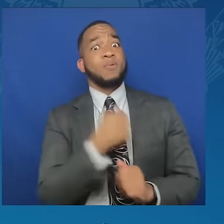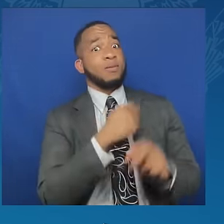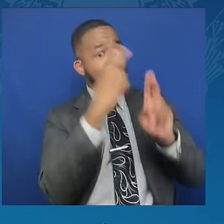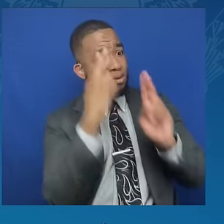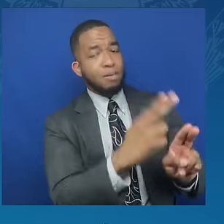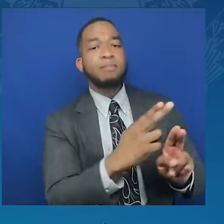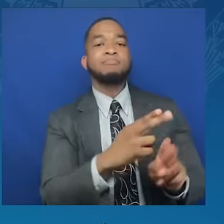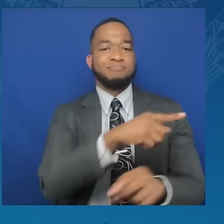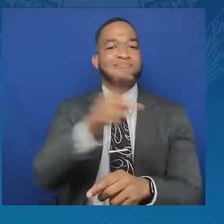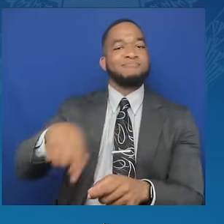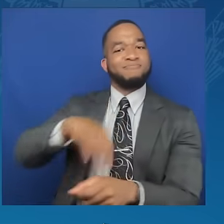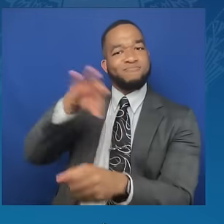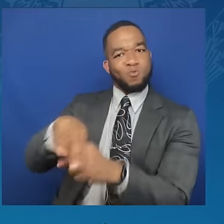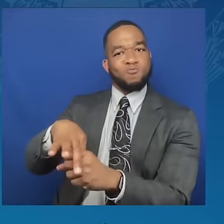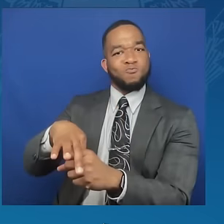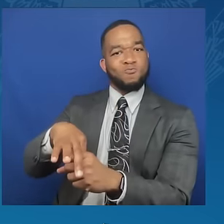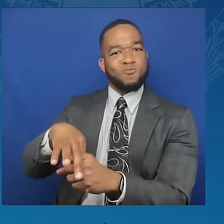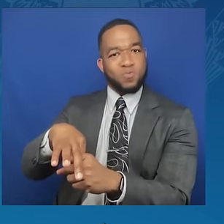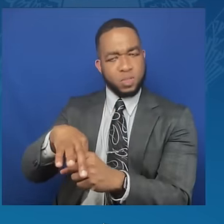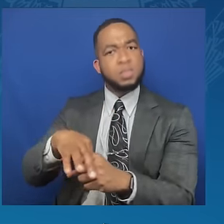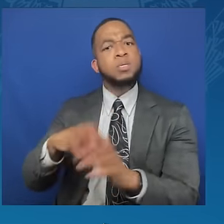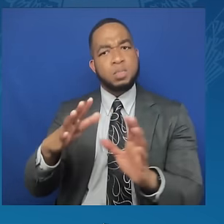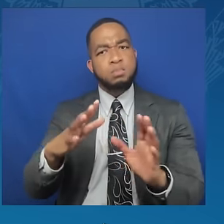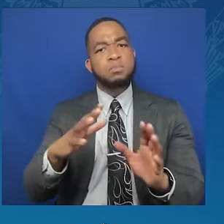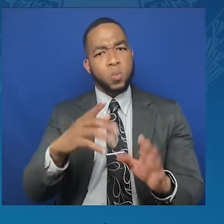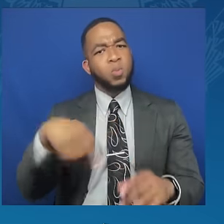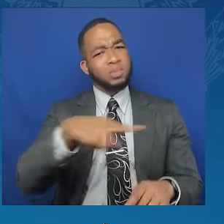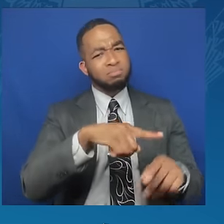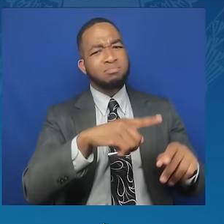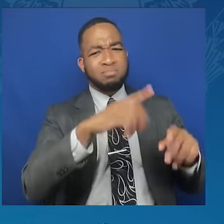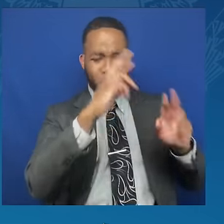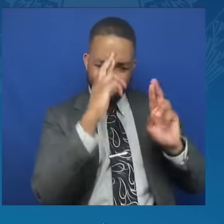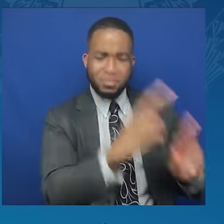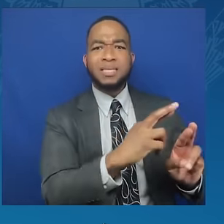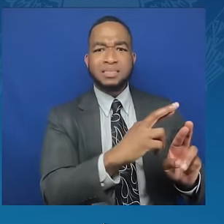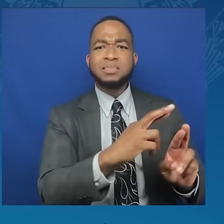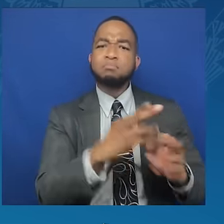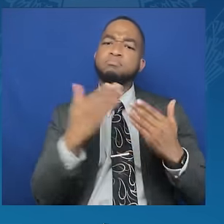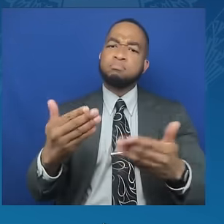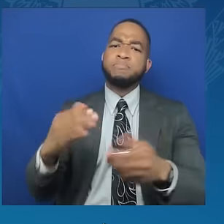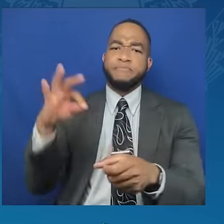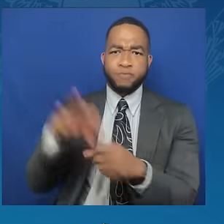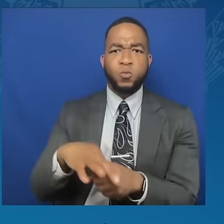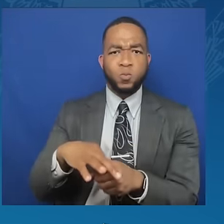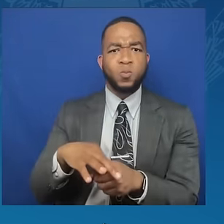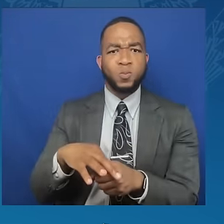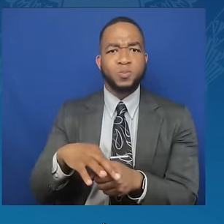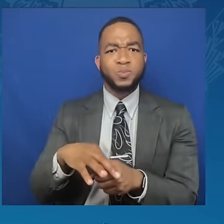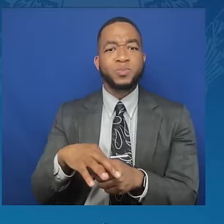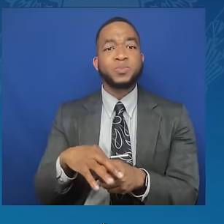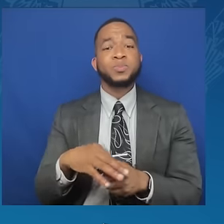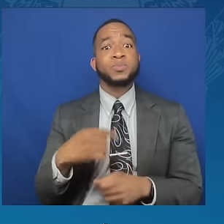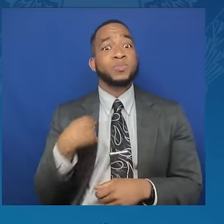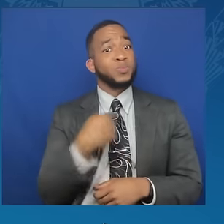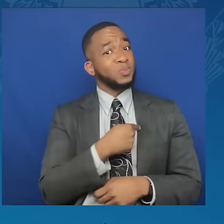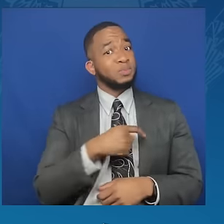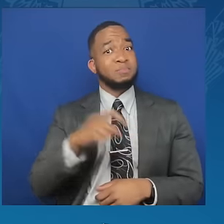sacred, nonviolent tool in our democracy, and we must use it or we lose